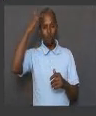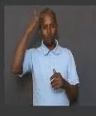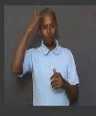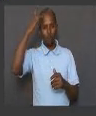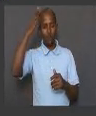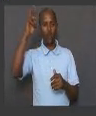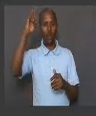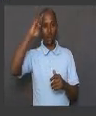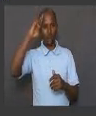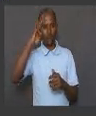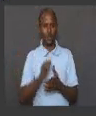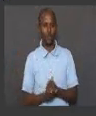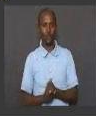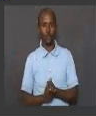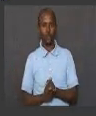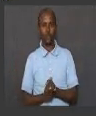of r.